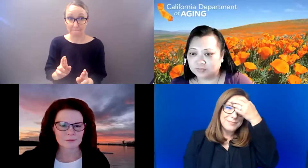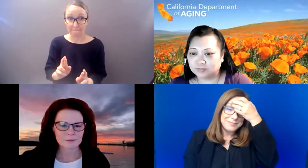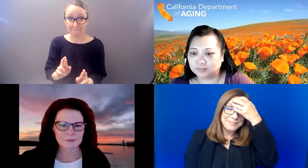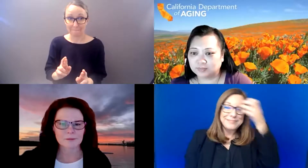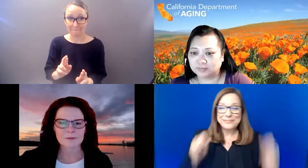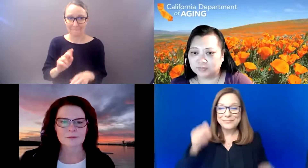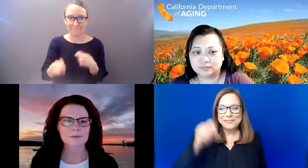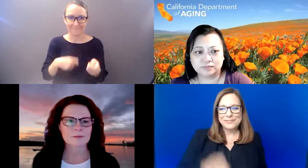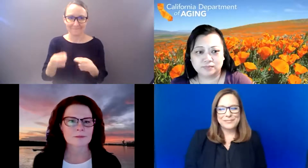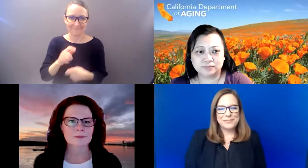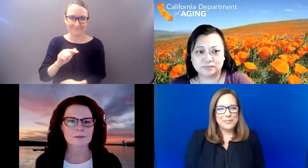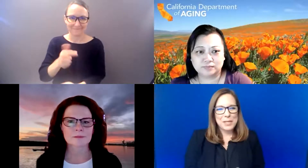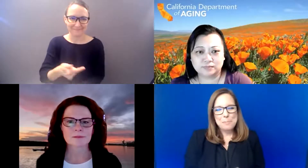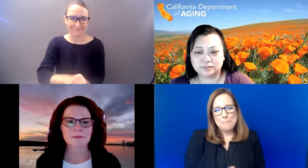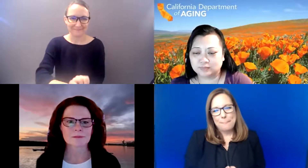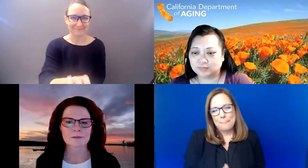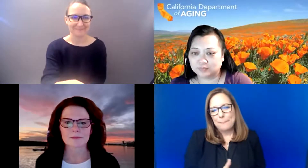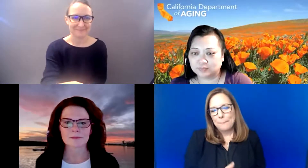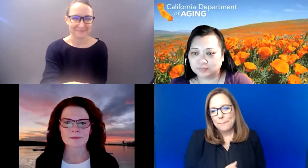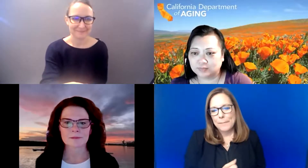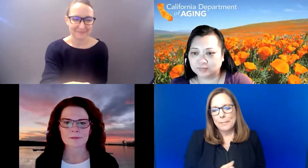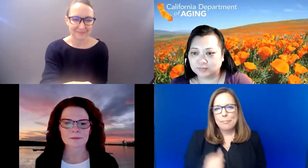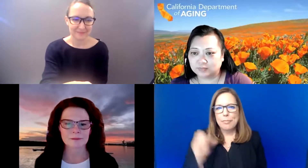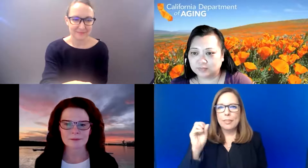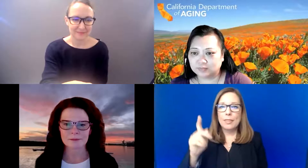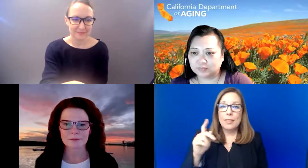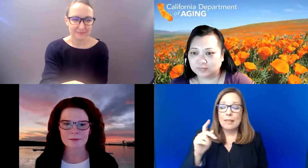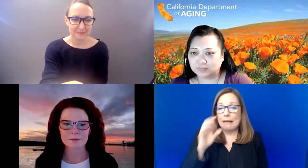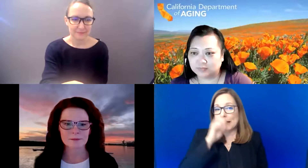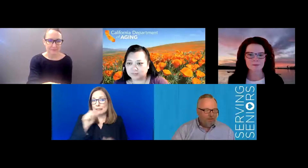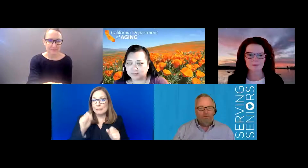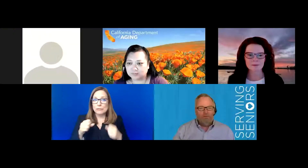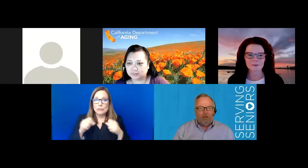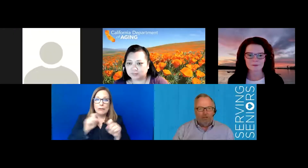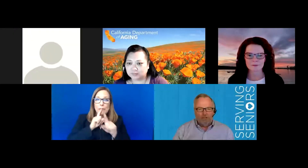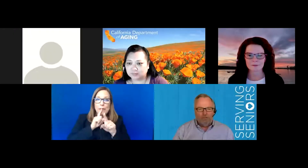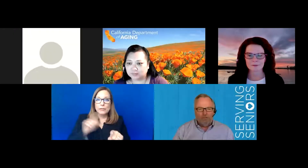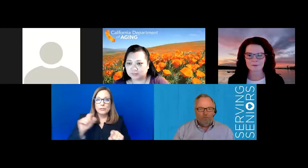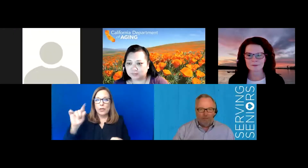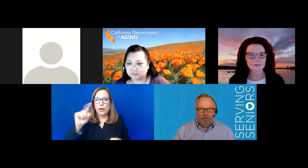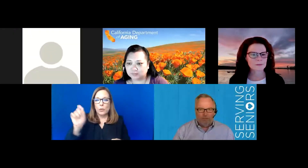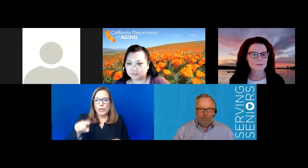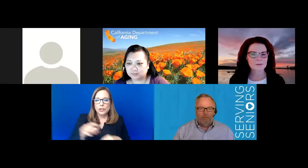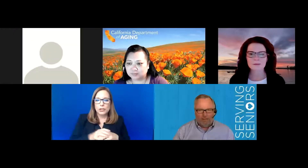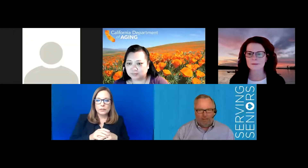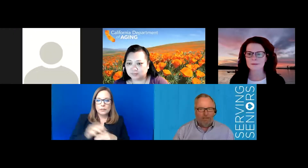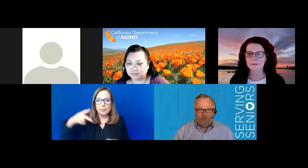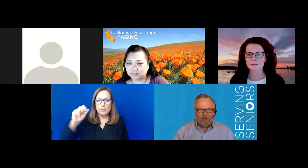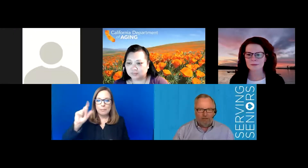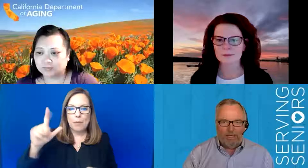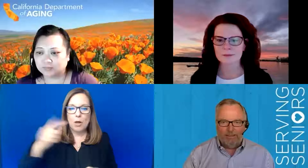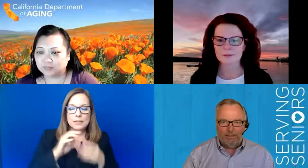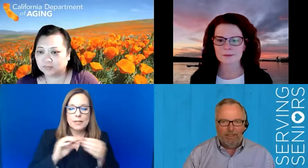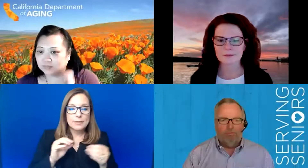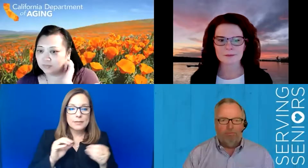Well, I guess maybe take a stab at it. I mean, I think that all new housing, has to